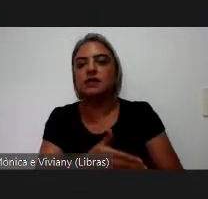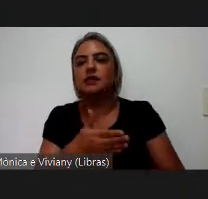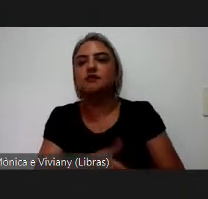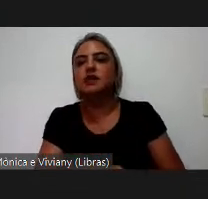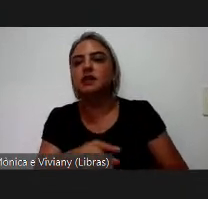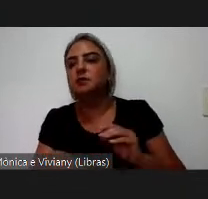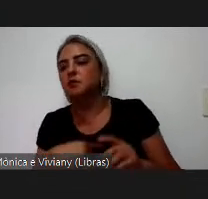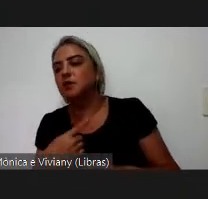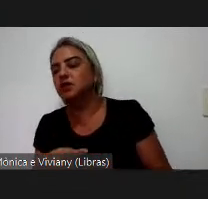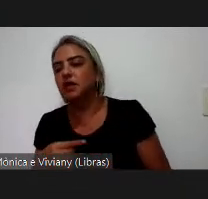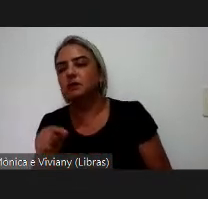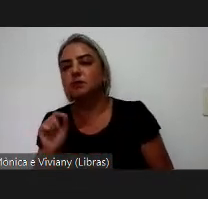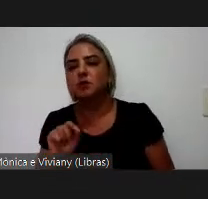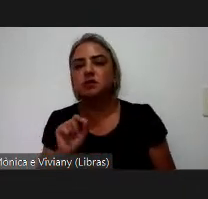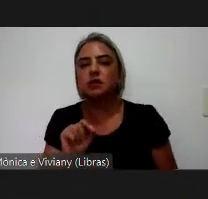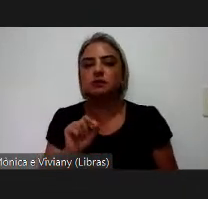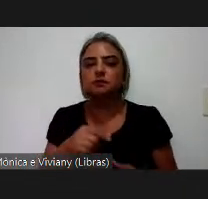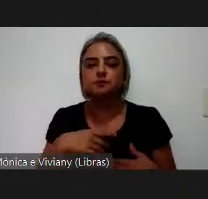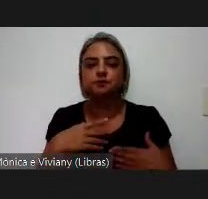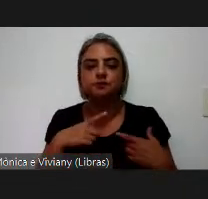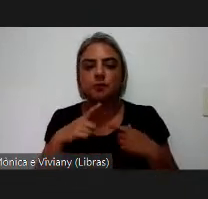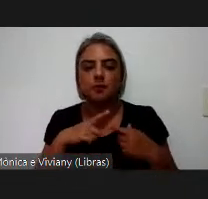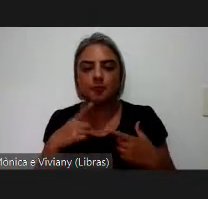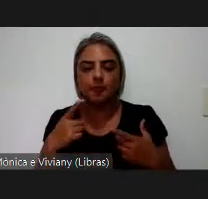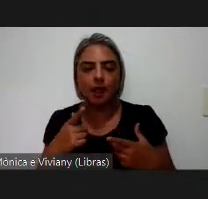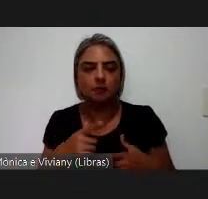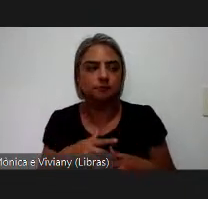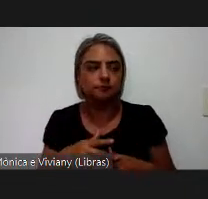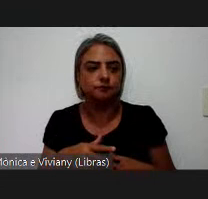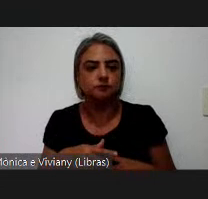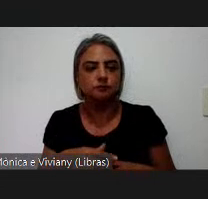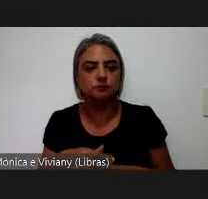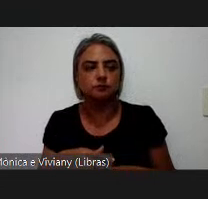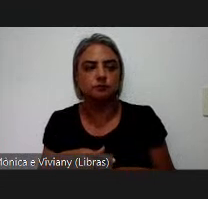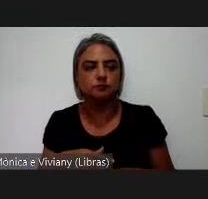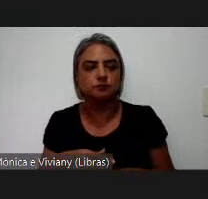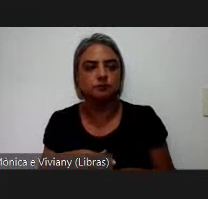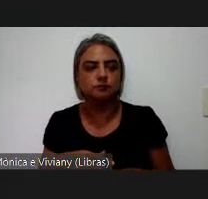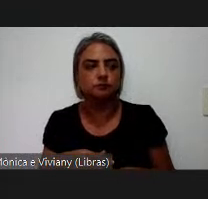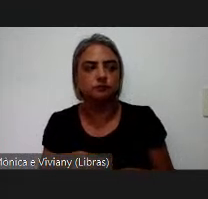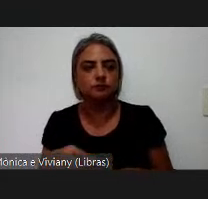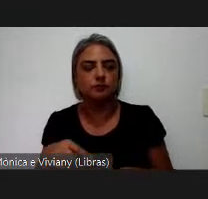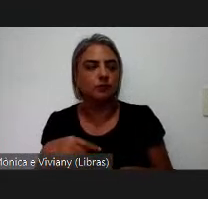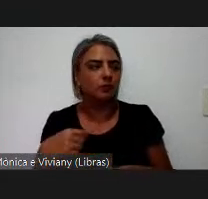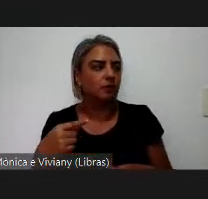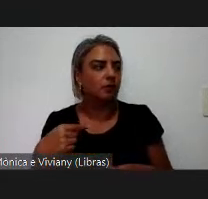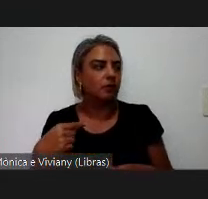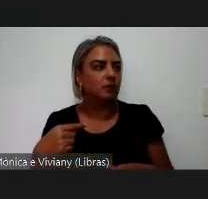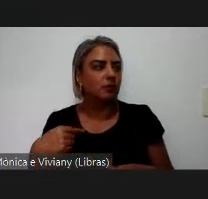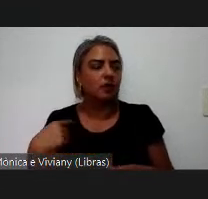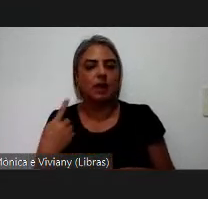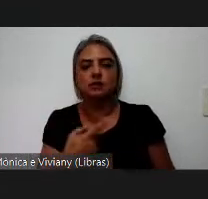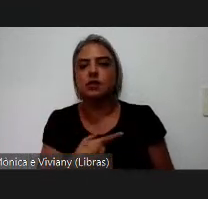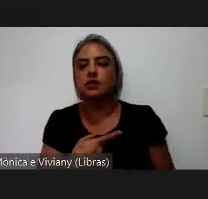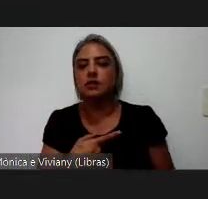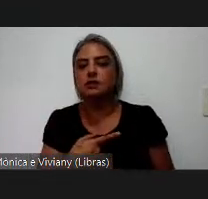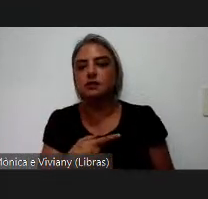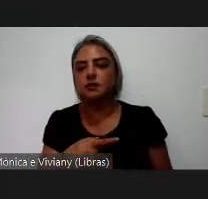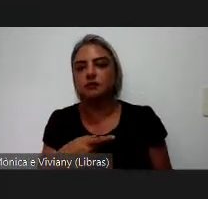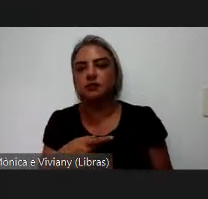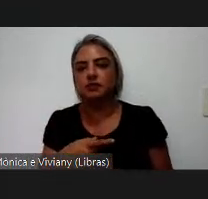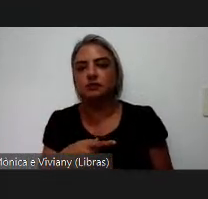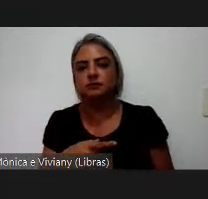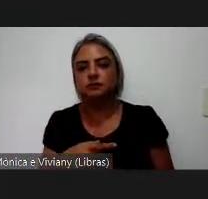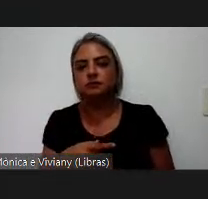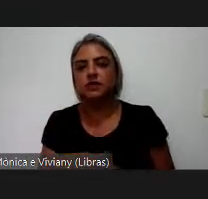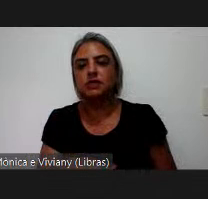social determinants that are something that we understand it's very